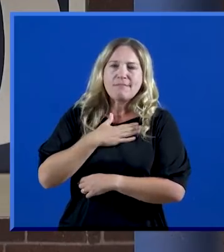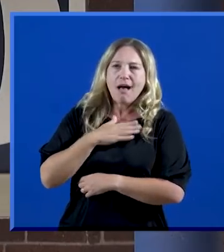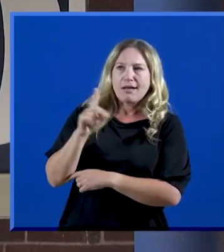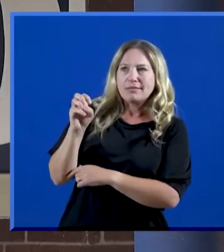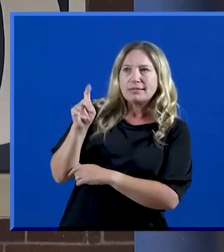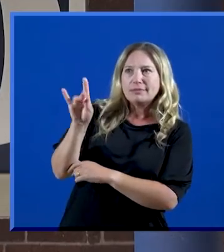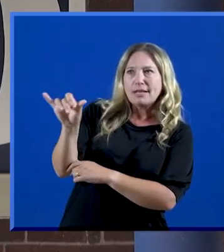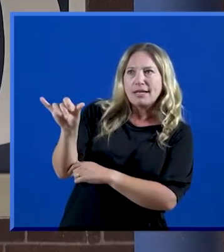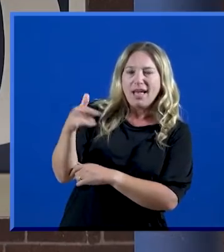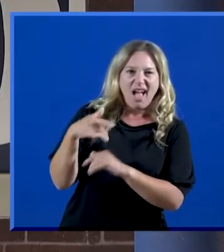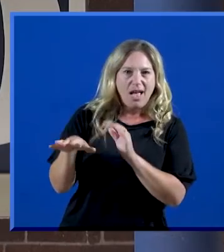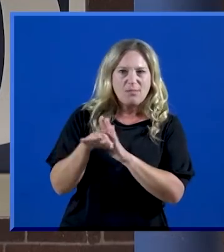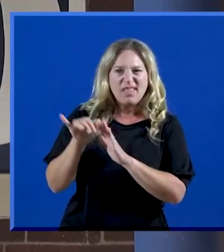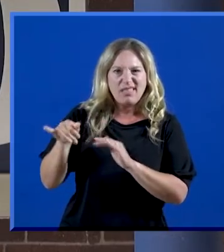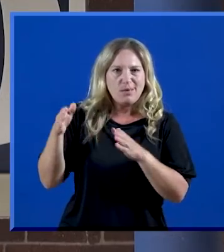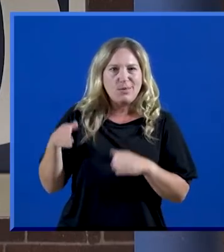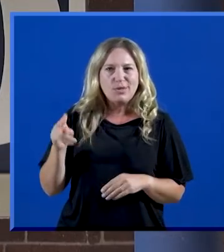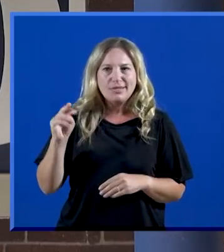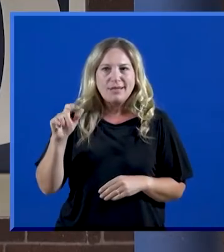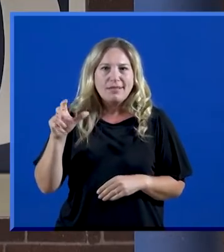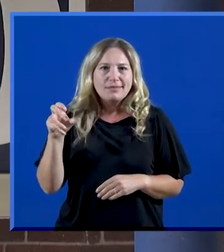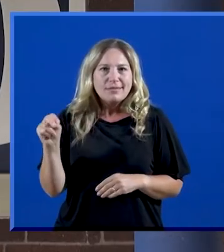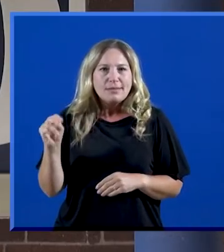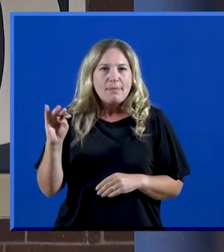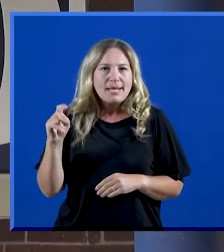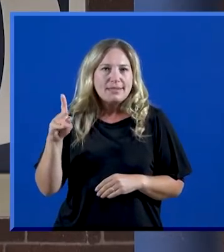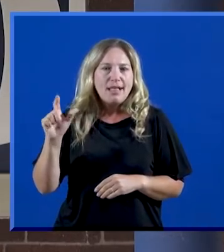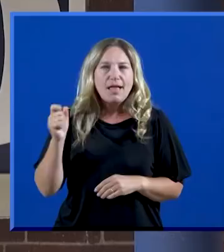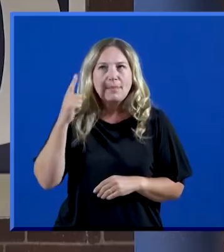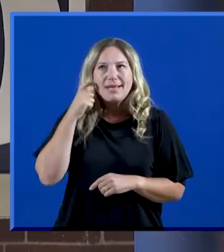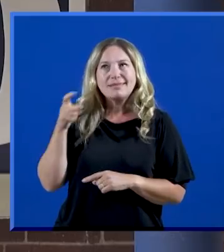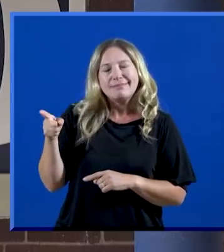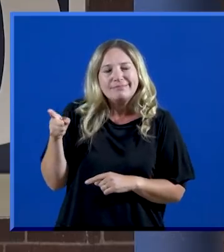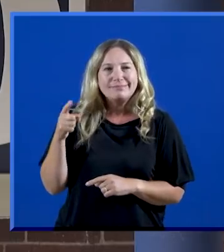destiny." I chose the Nelson Mandela quote for 2 reasons. 1,